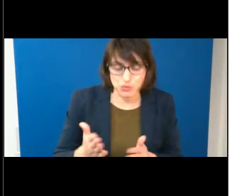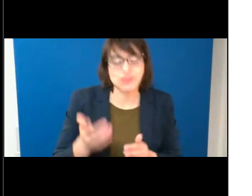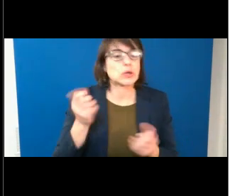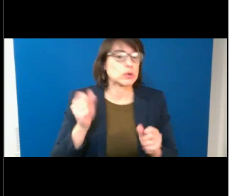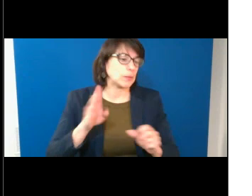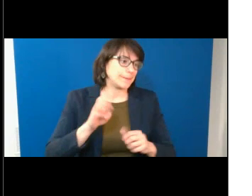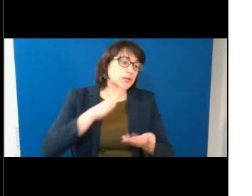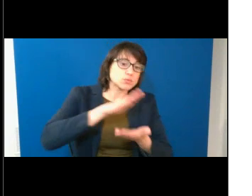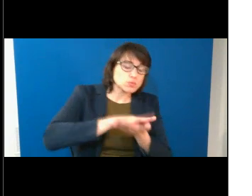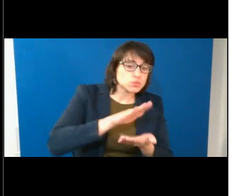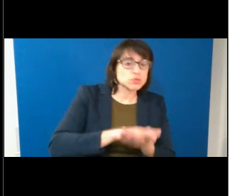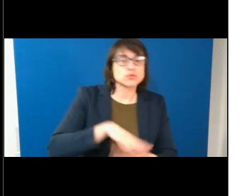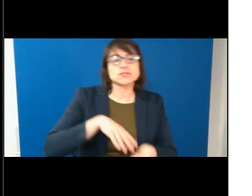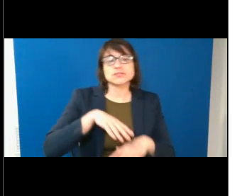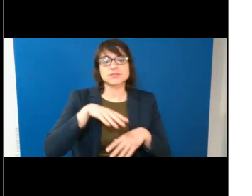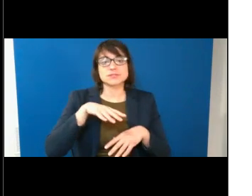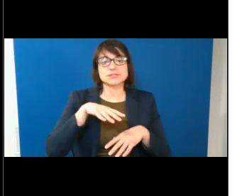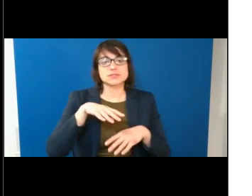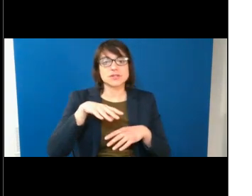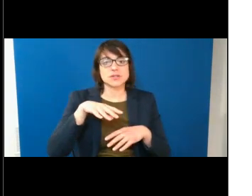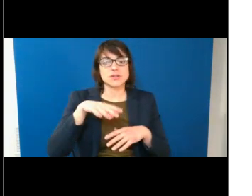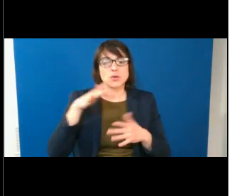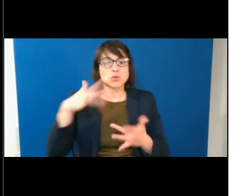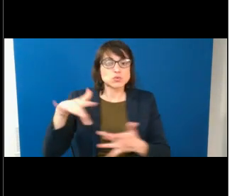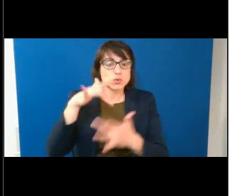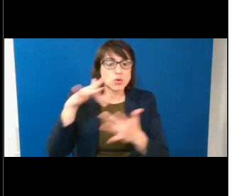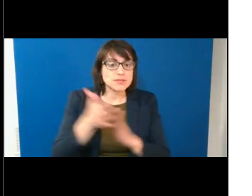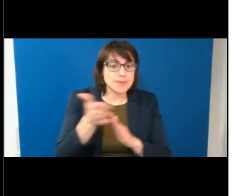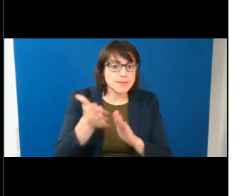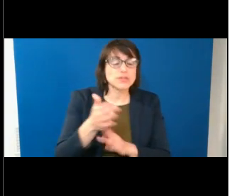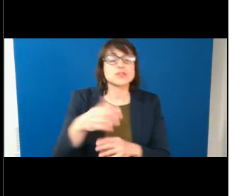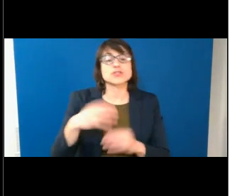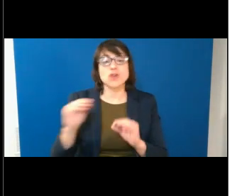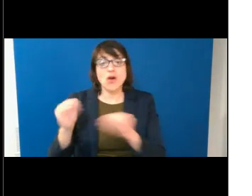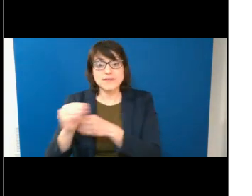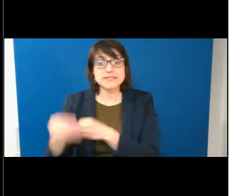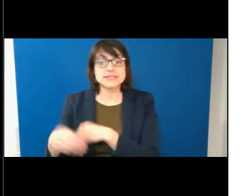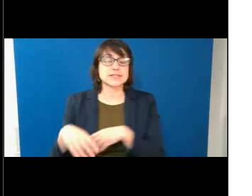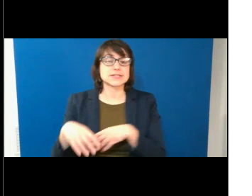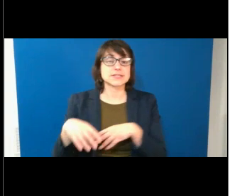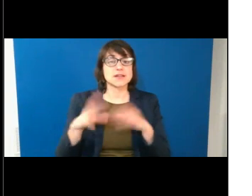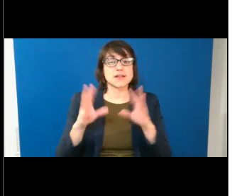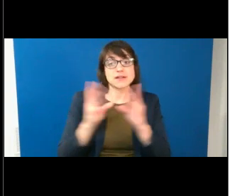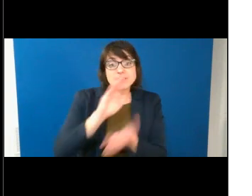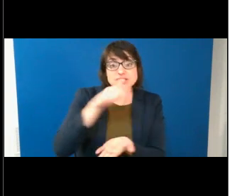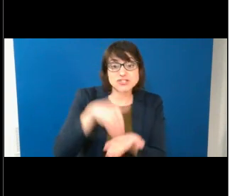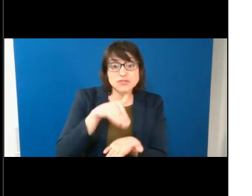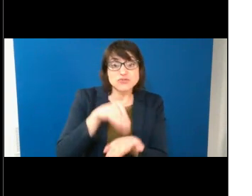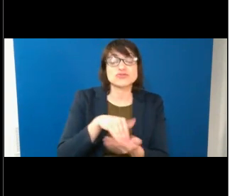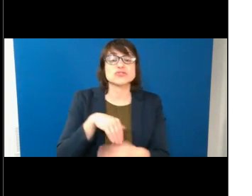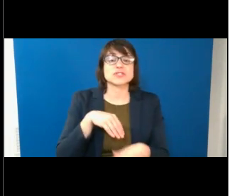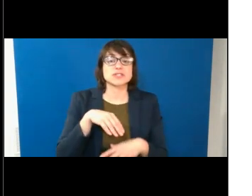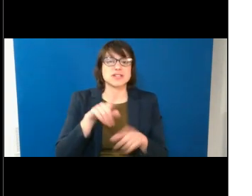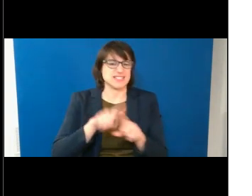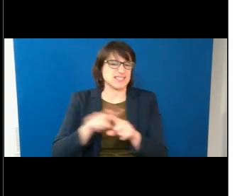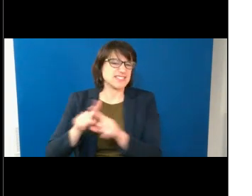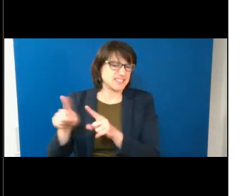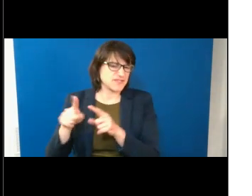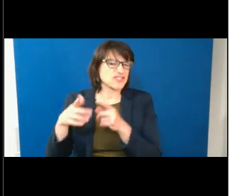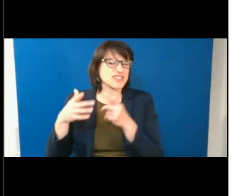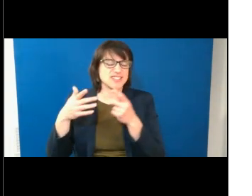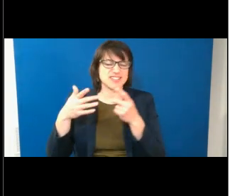venues, 2 minutes. And basically in these 2 workshops, we will build out these profiles about what they're looking for, what their